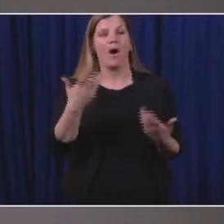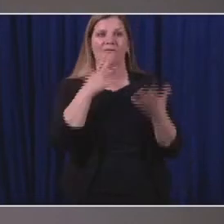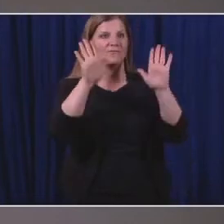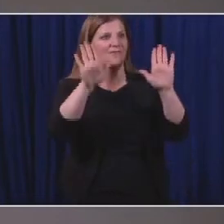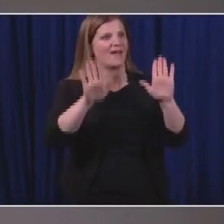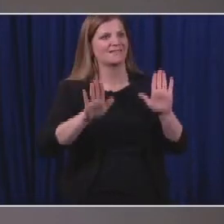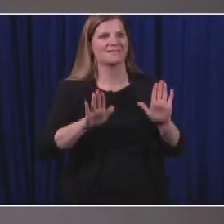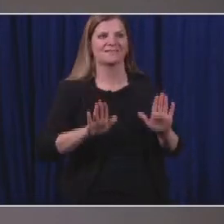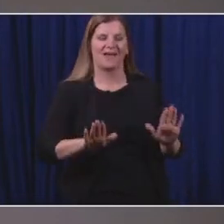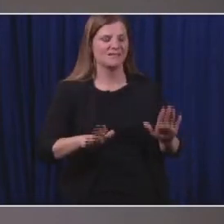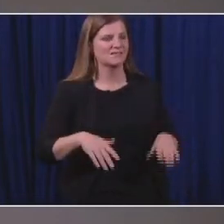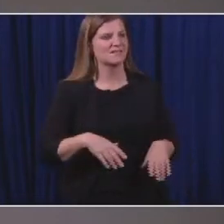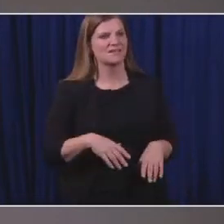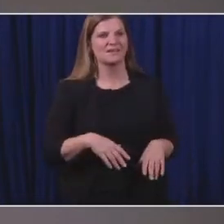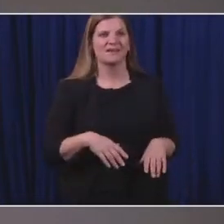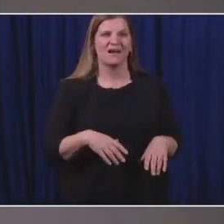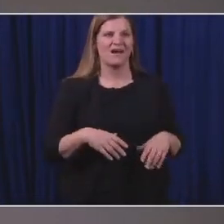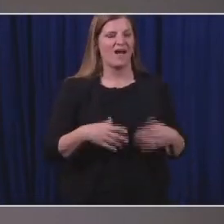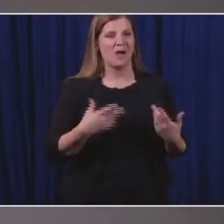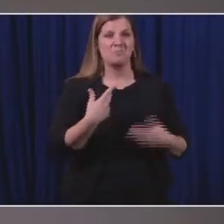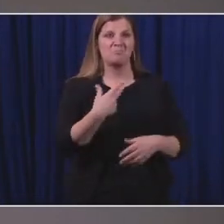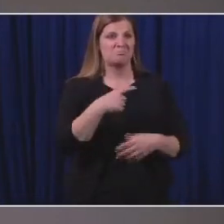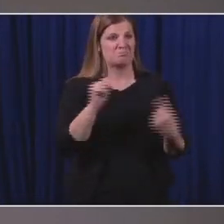fantastic. Painless,